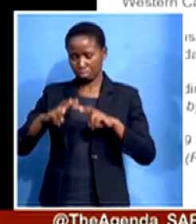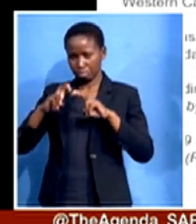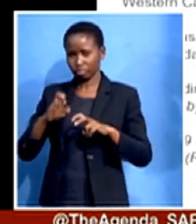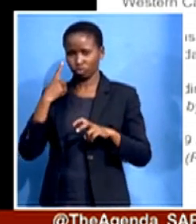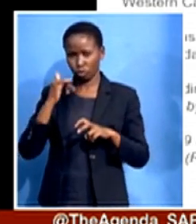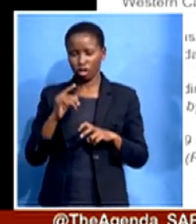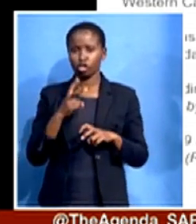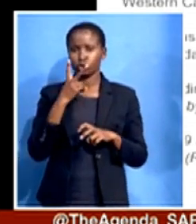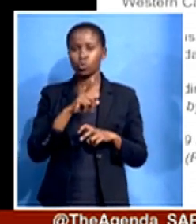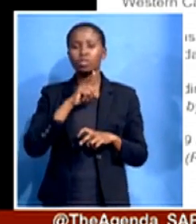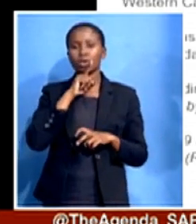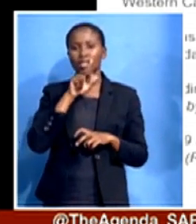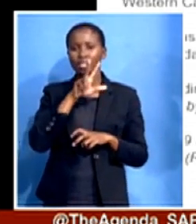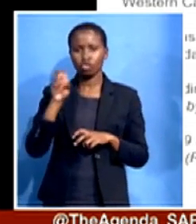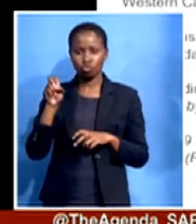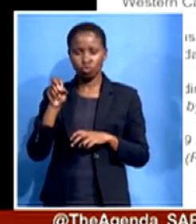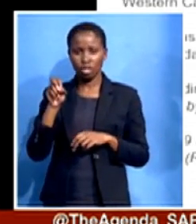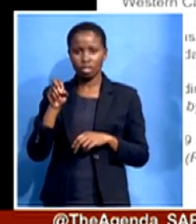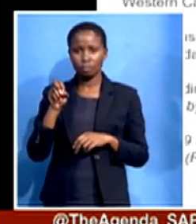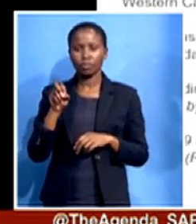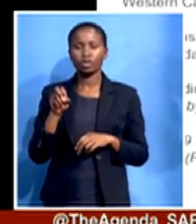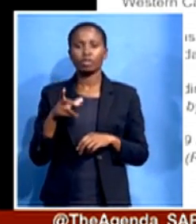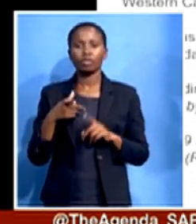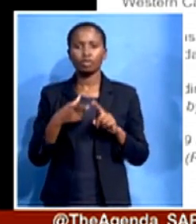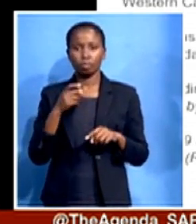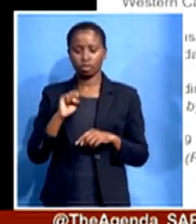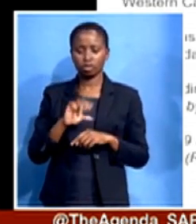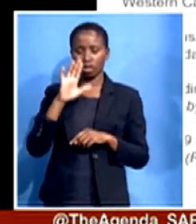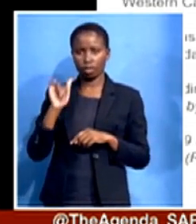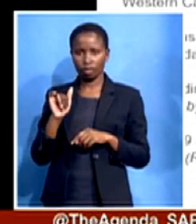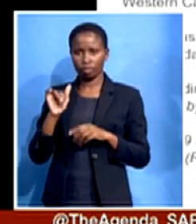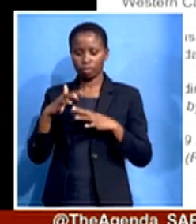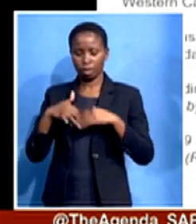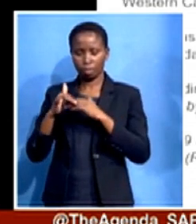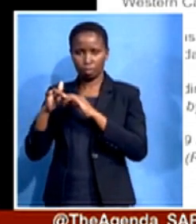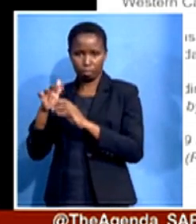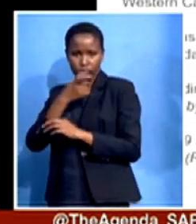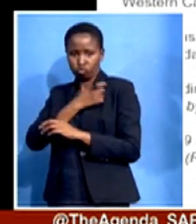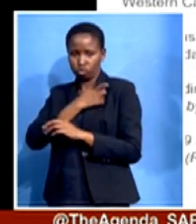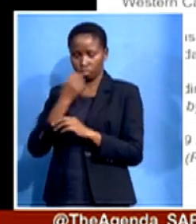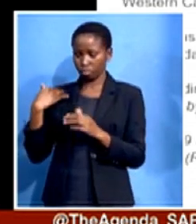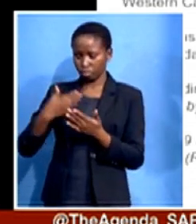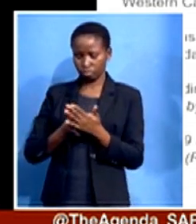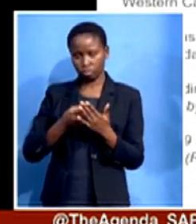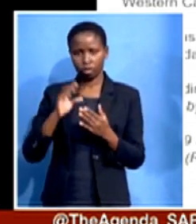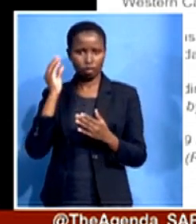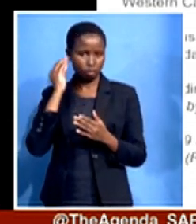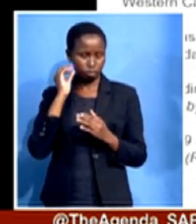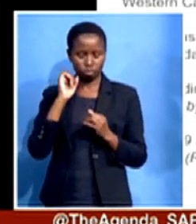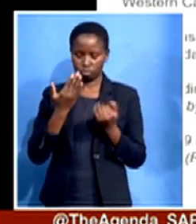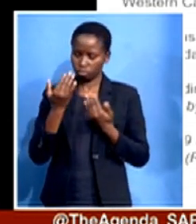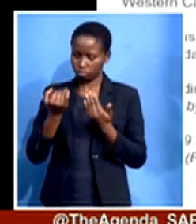whole genomes from South Africa that were produced to date. And this information was used to understand how the epidemic started in South